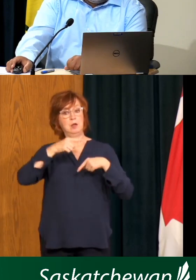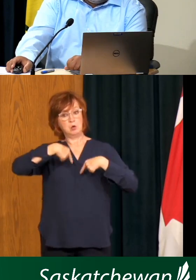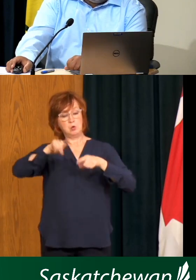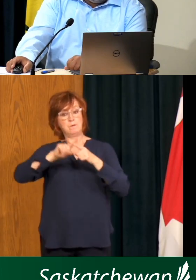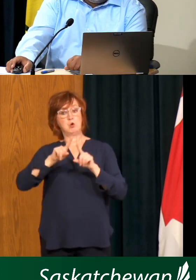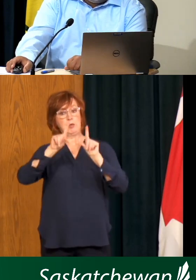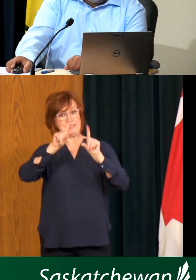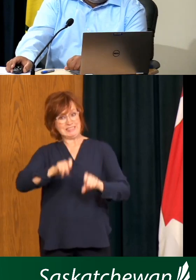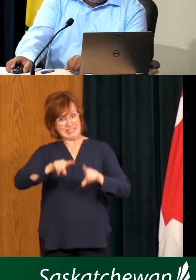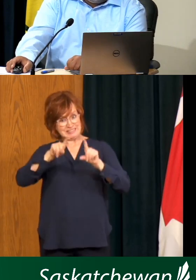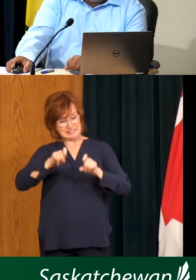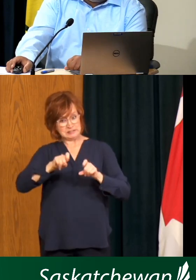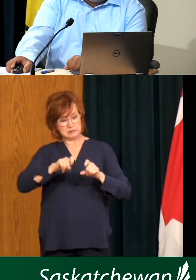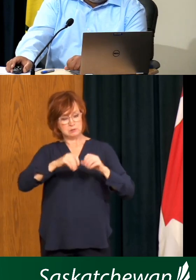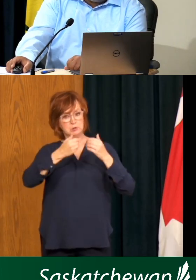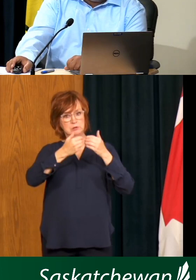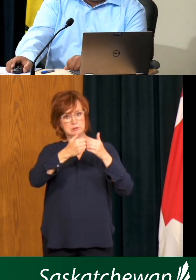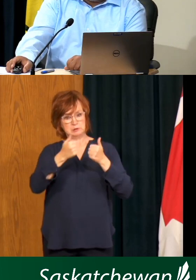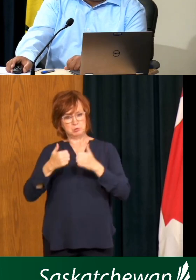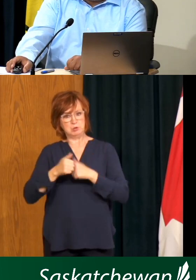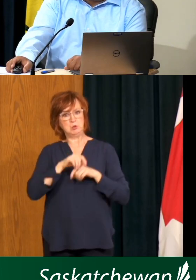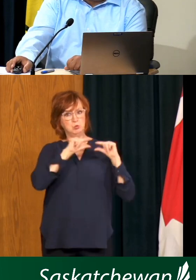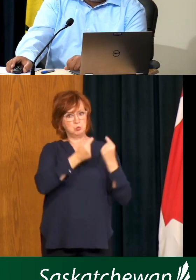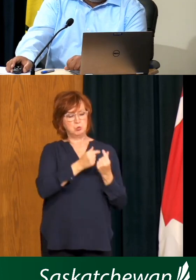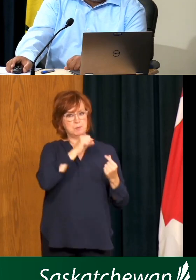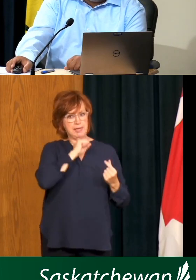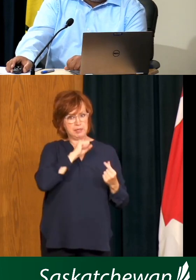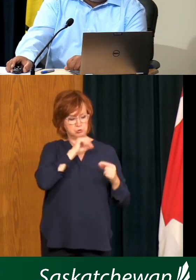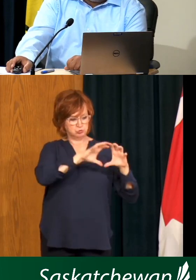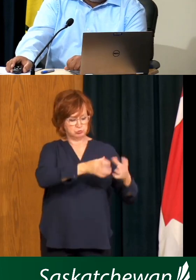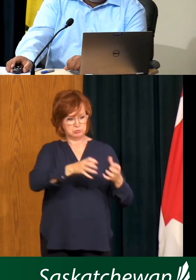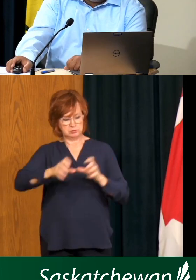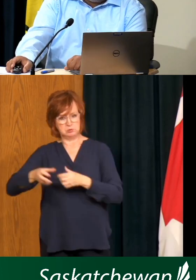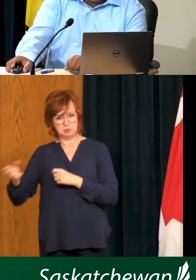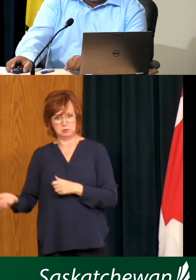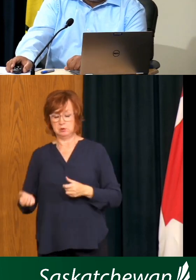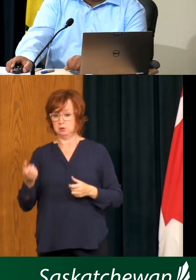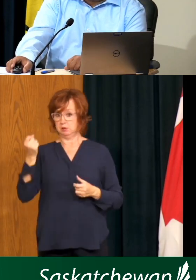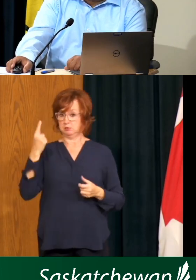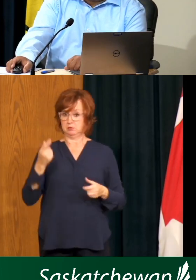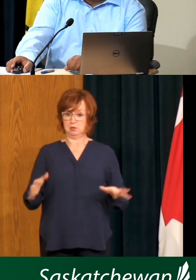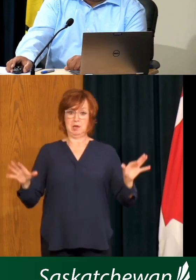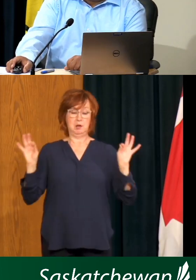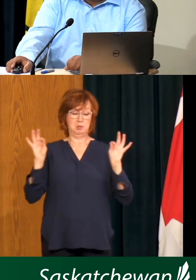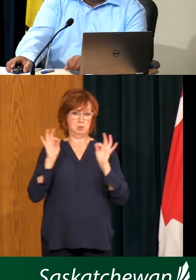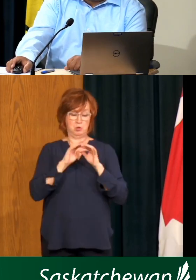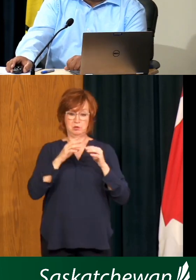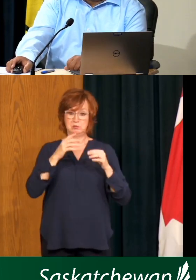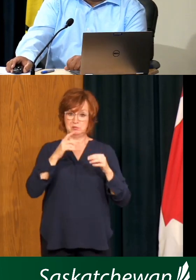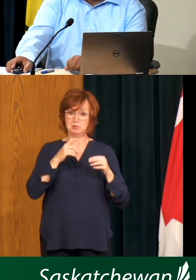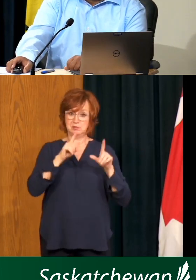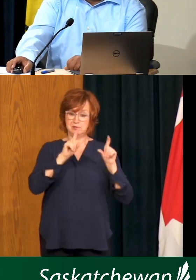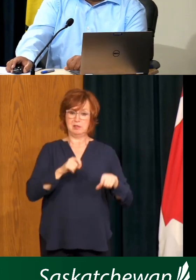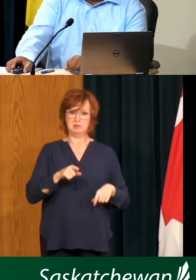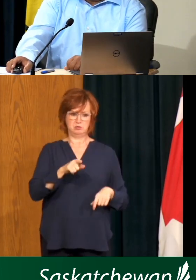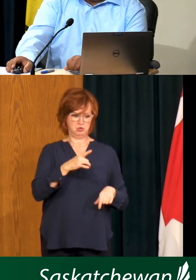we can appreciate that people are getting tested in every age group, and that is very important. Even if you have mild symptoms, even if you're